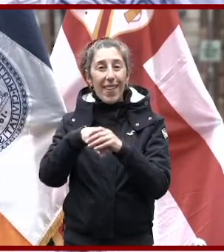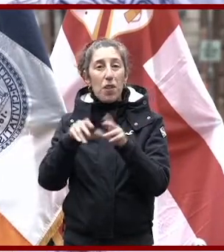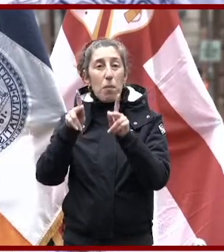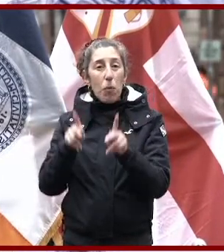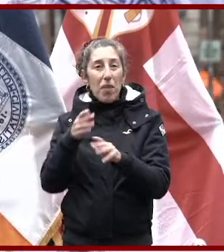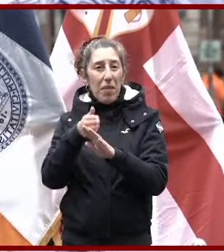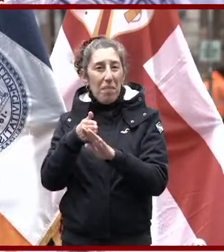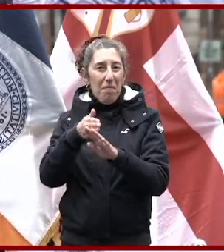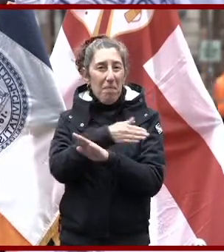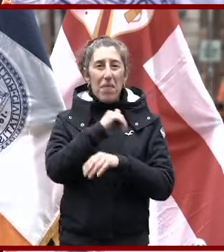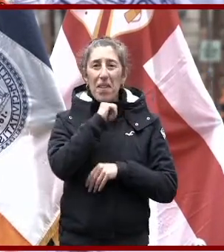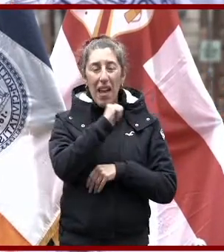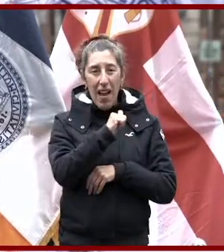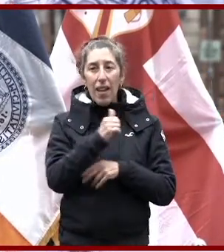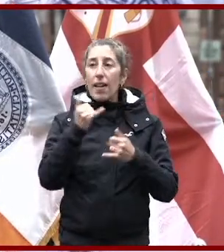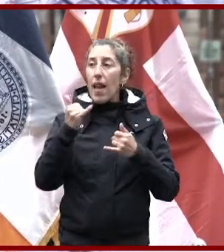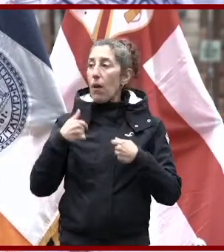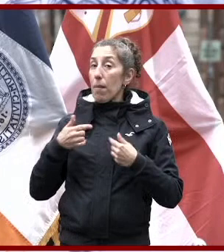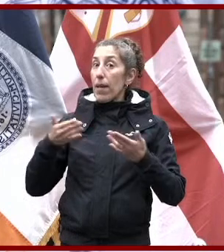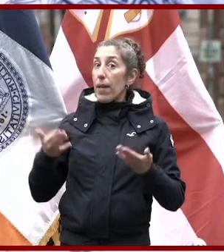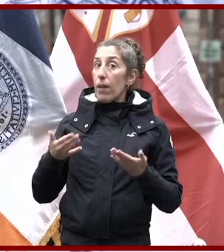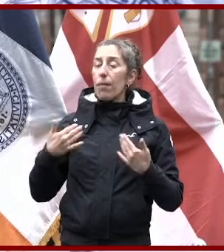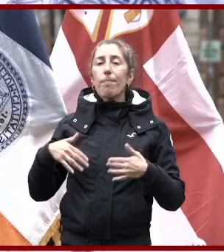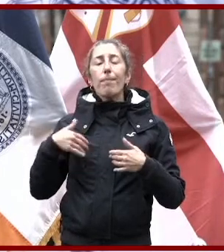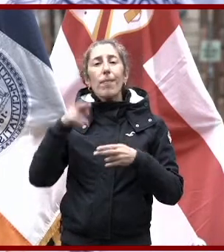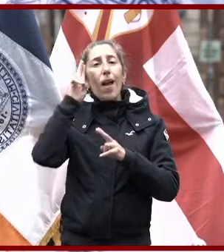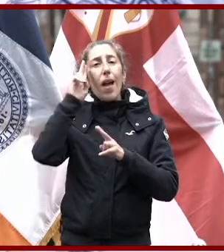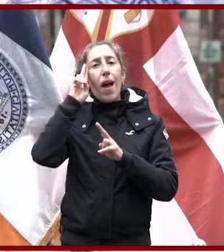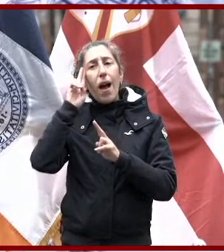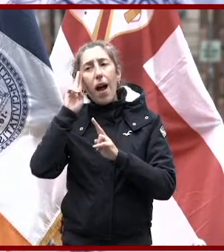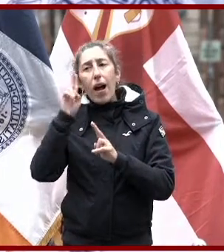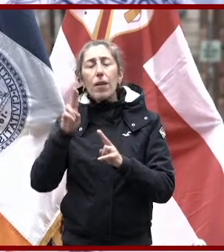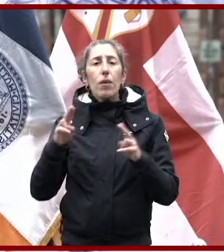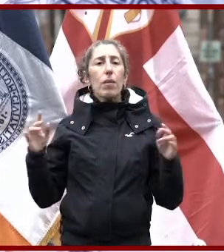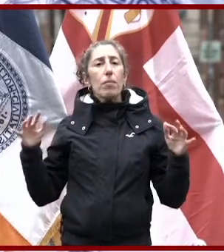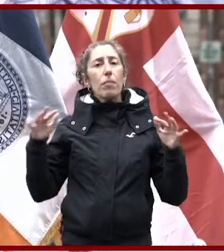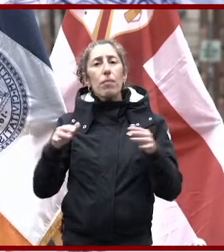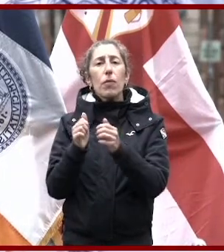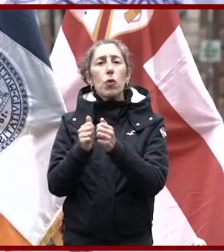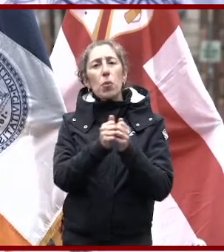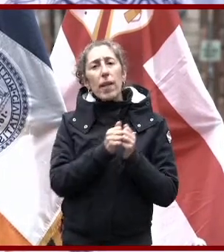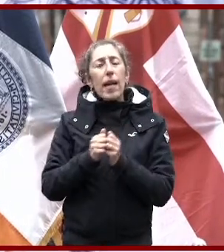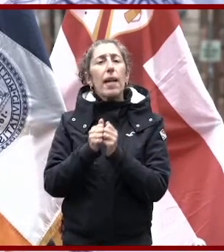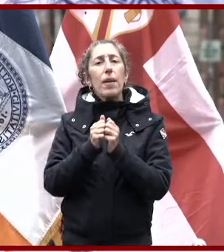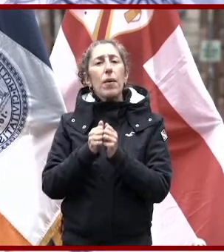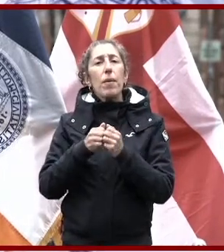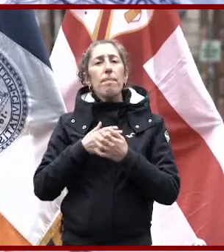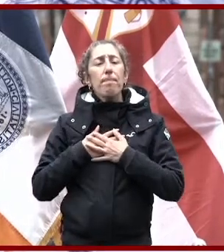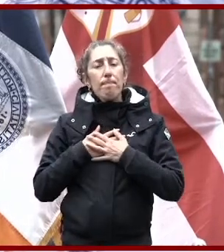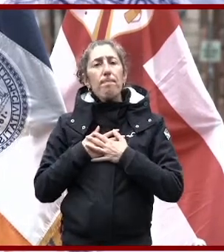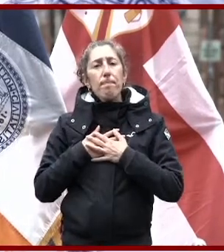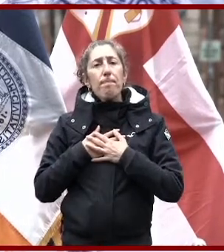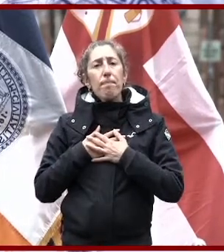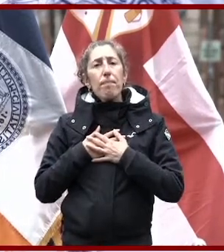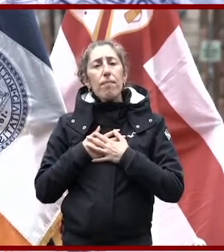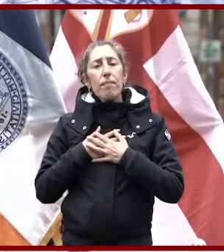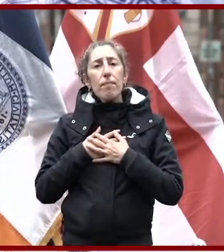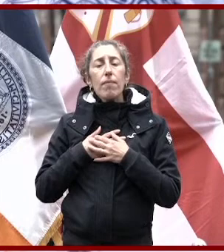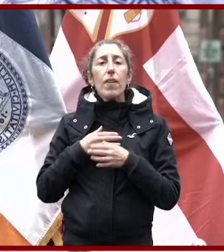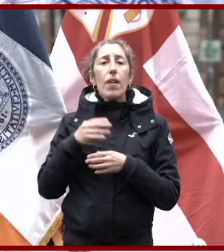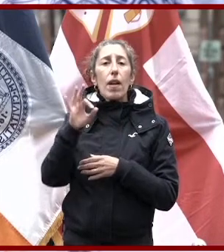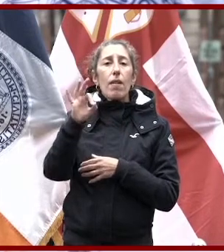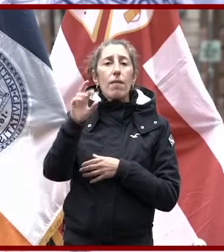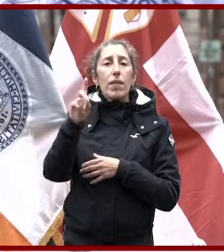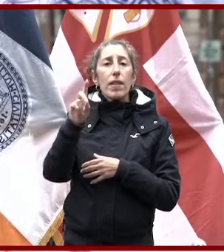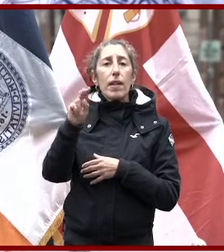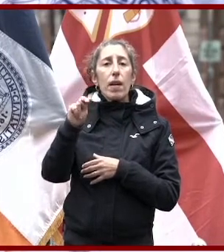you all. So it is truly an honor and a privilege to be here with you all for the fire department, but also as a member of